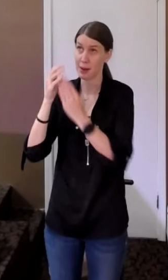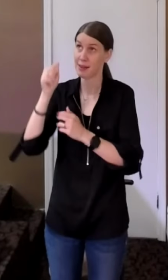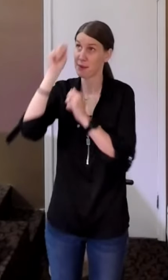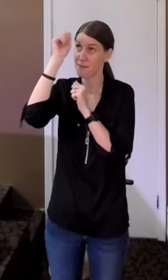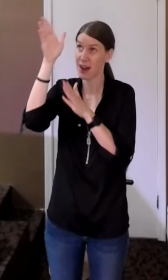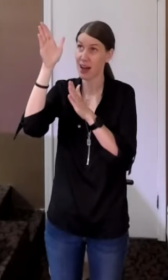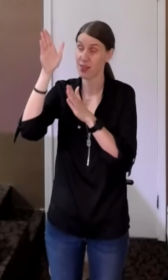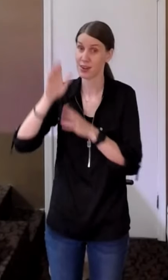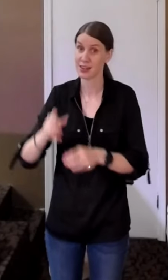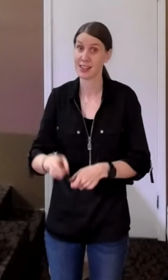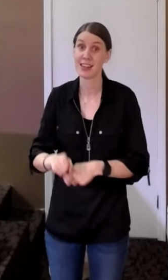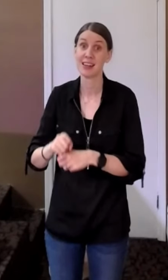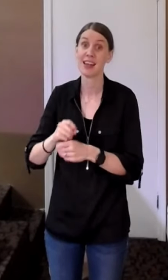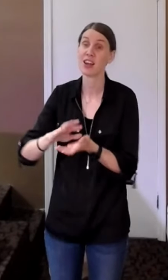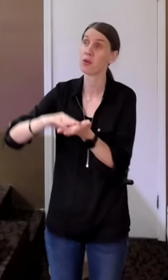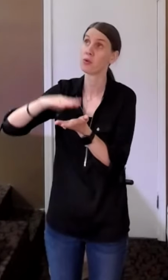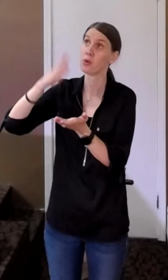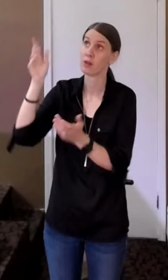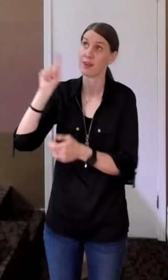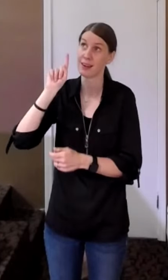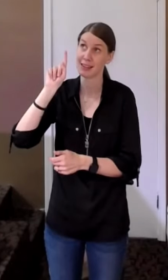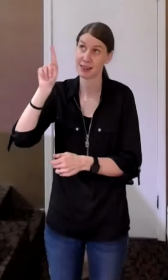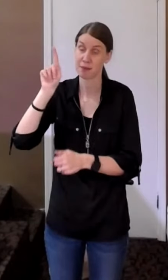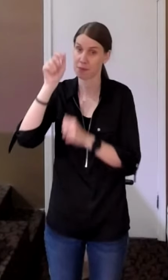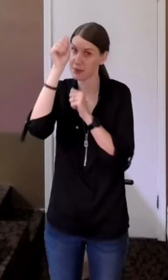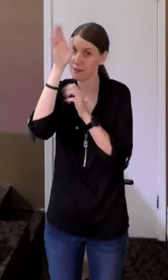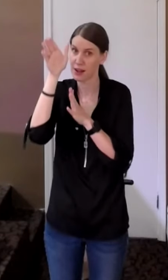He gave all the glory to his Father in heaven.